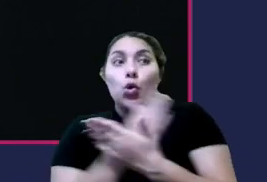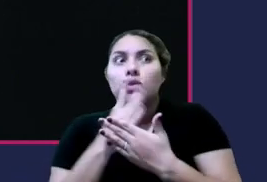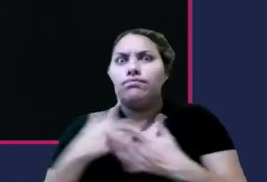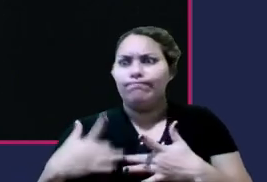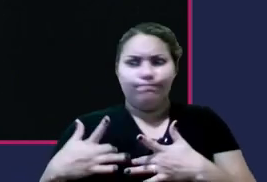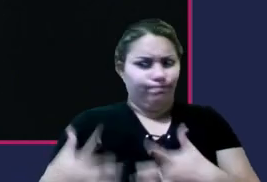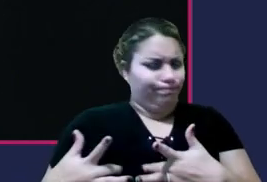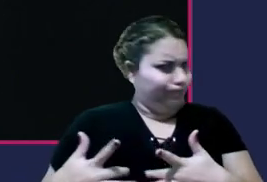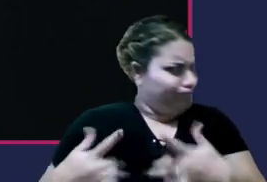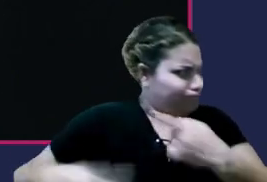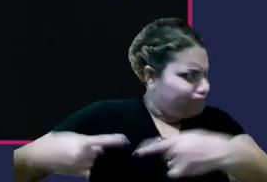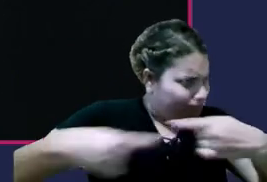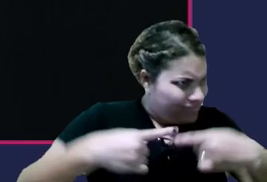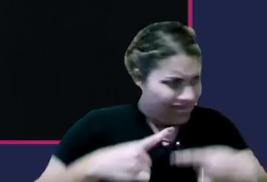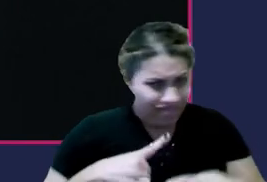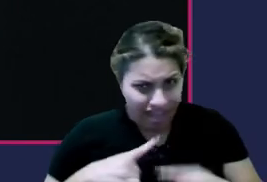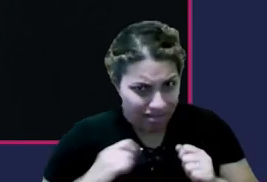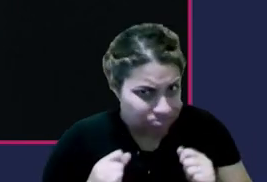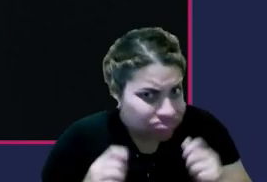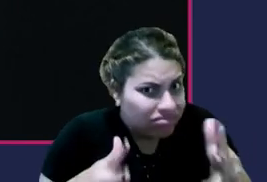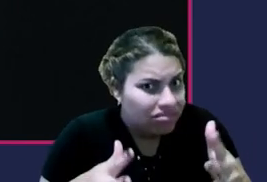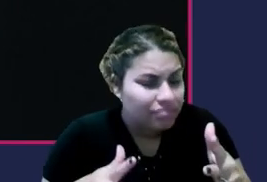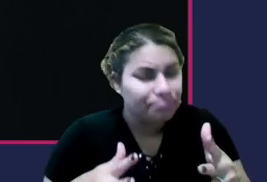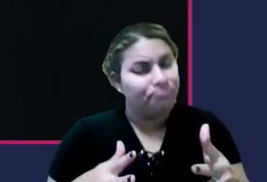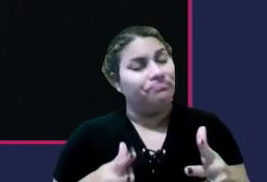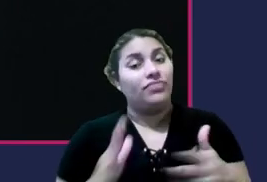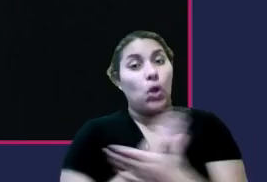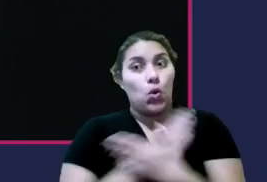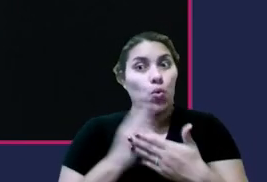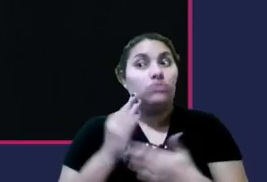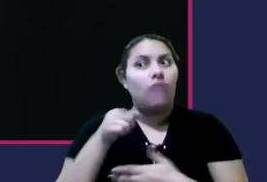And we have to see who has political